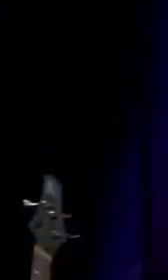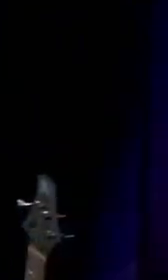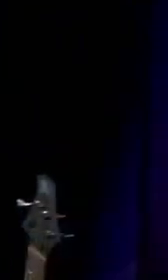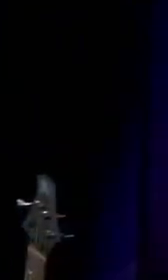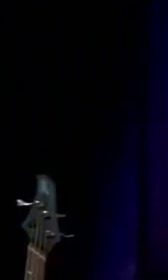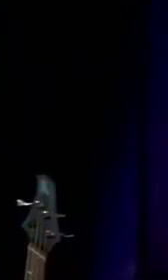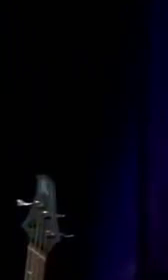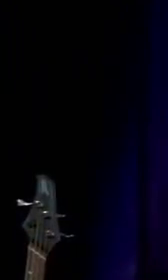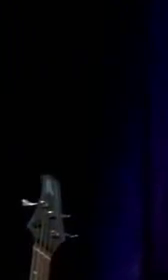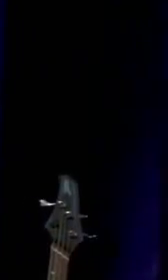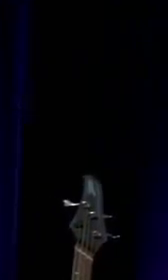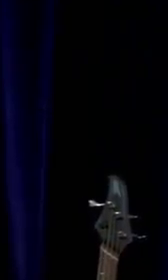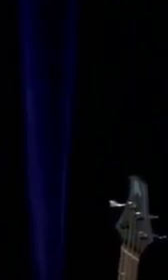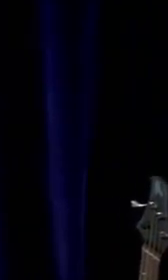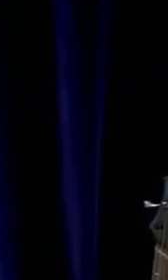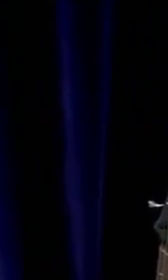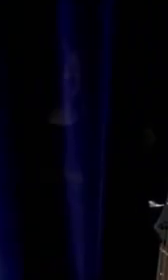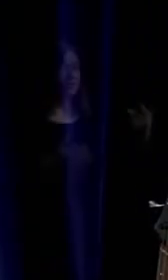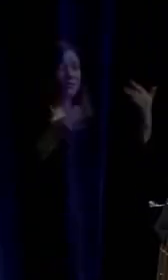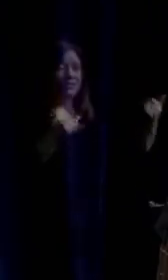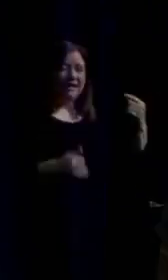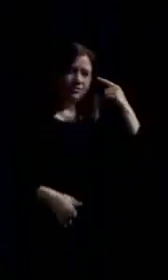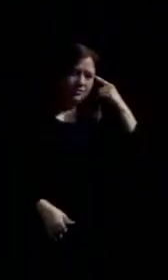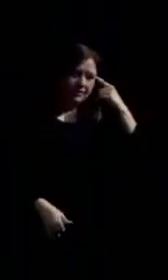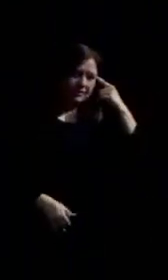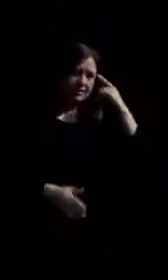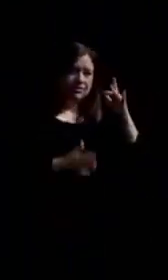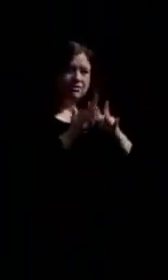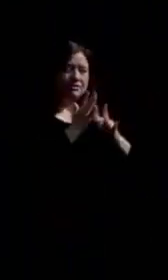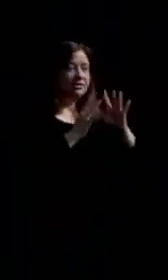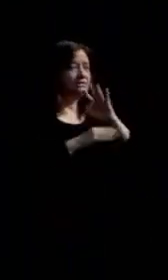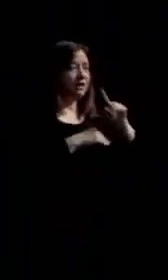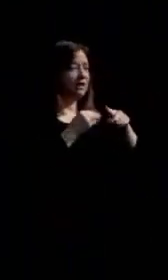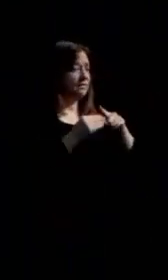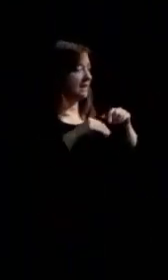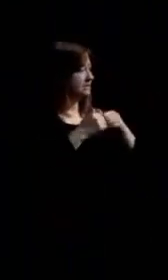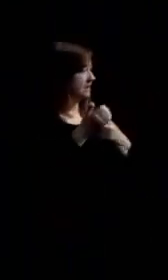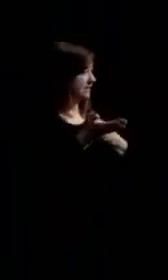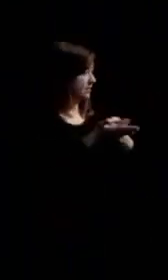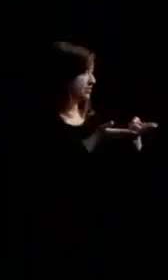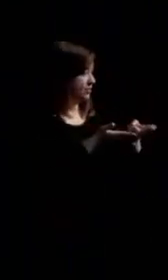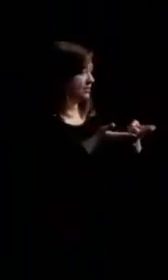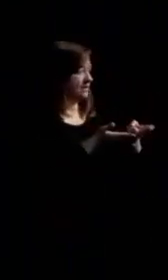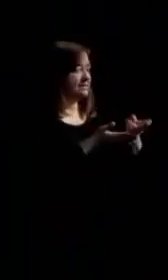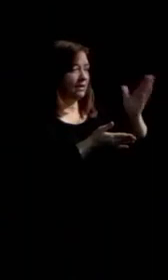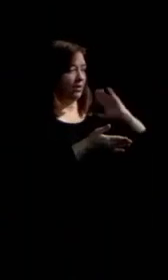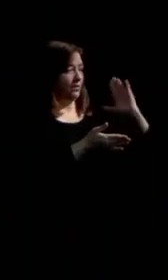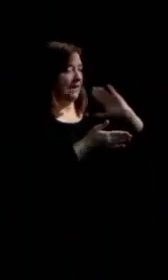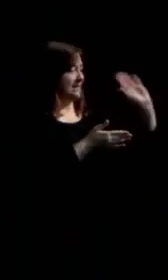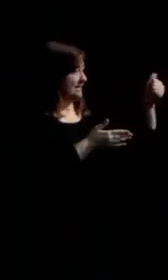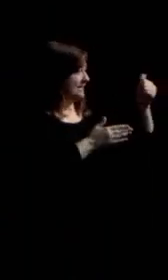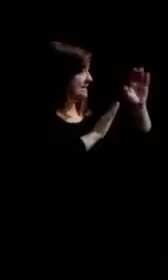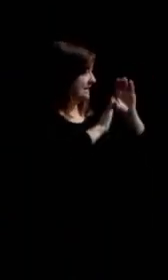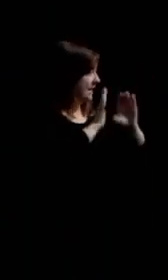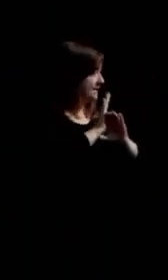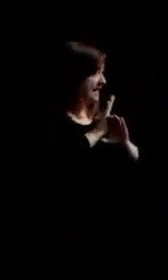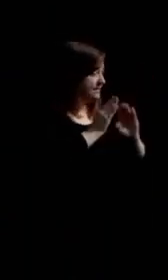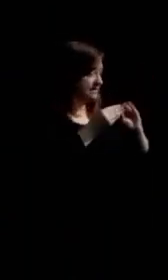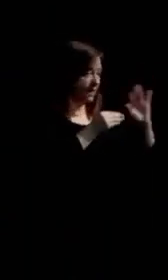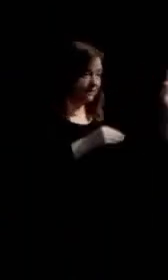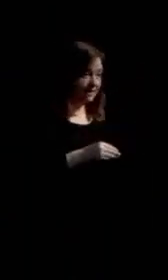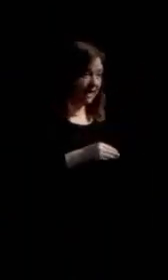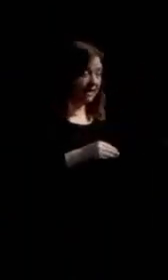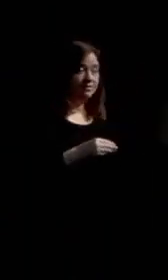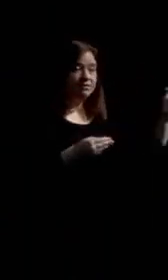but now I tell you. And so now you're thinking, he's going to talk to us about our truth-telling. He's going to go back to the Ten Commandments, to number